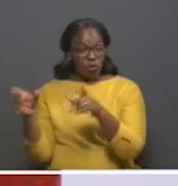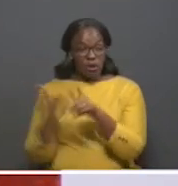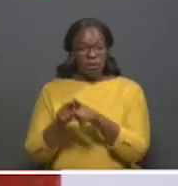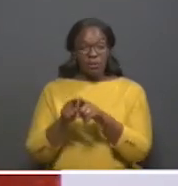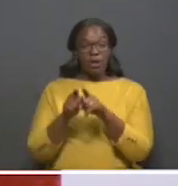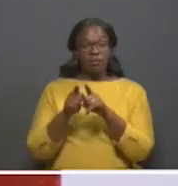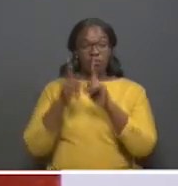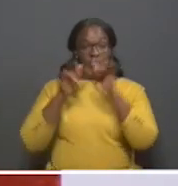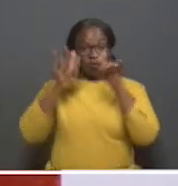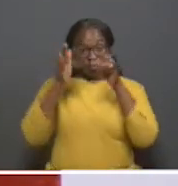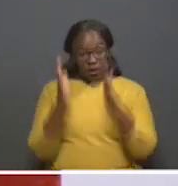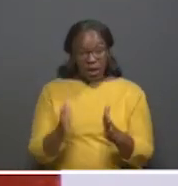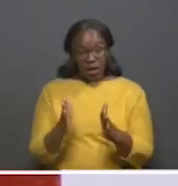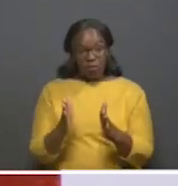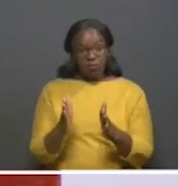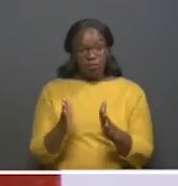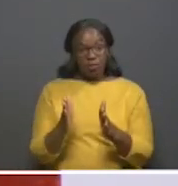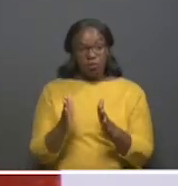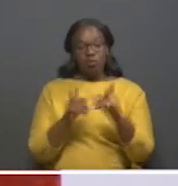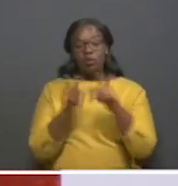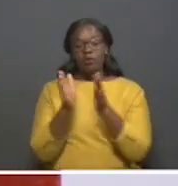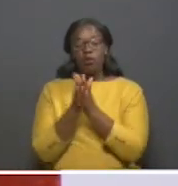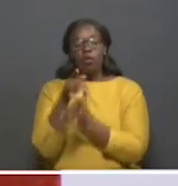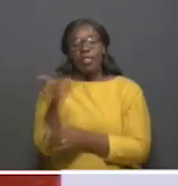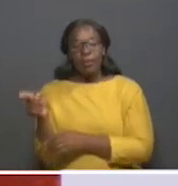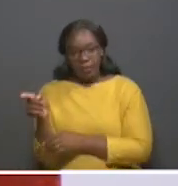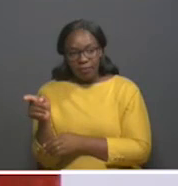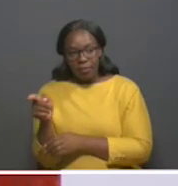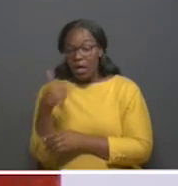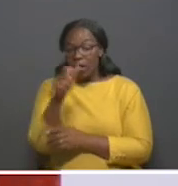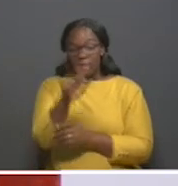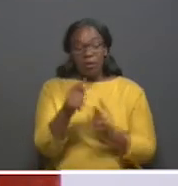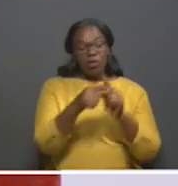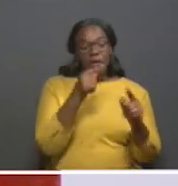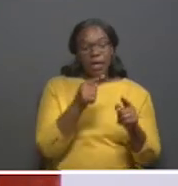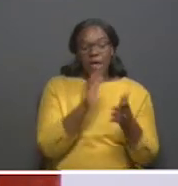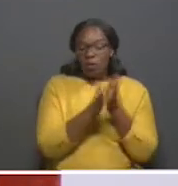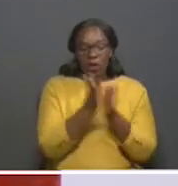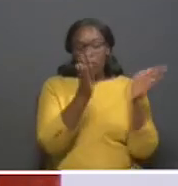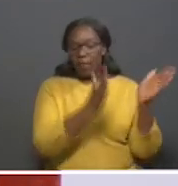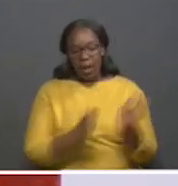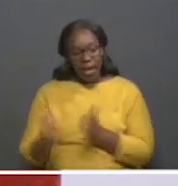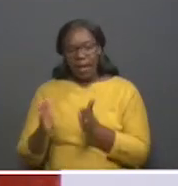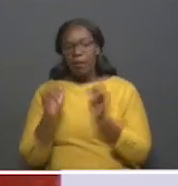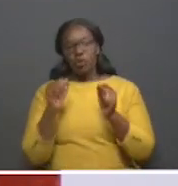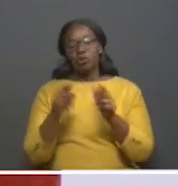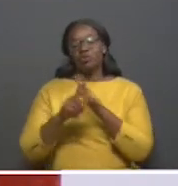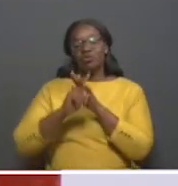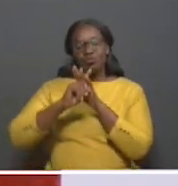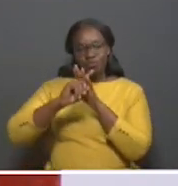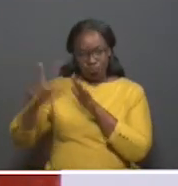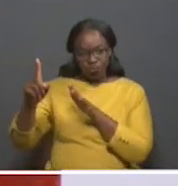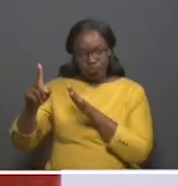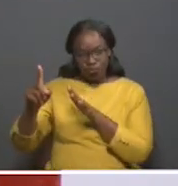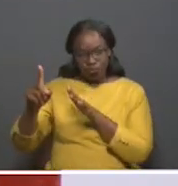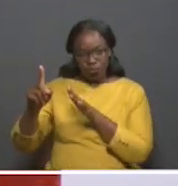stranger sojourning among them, that whoever killed a person unintentionally might flee